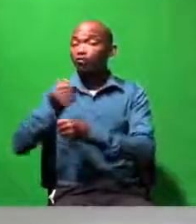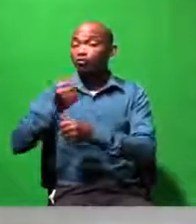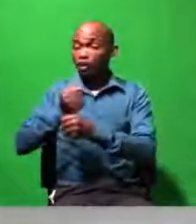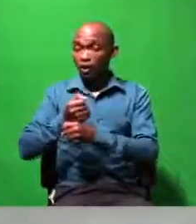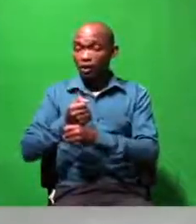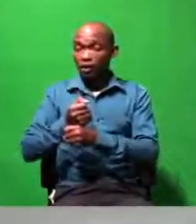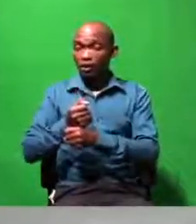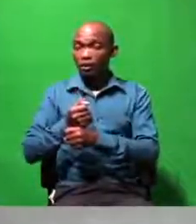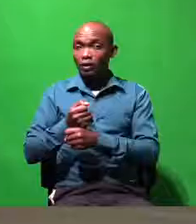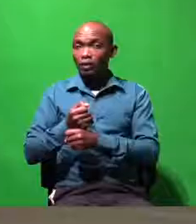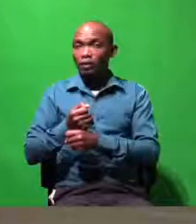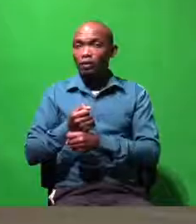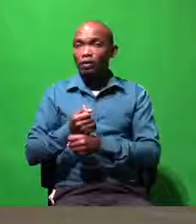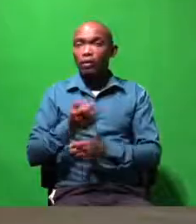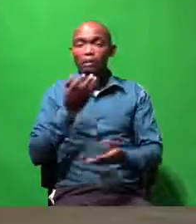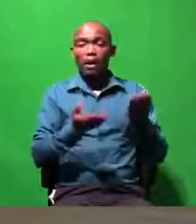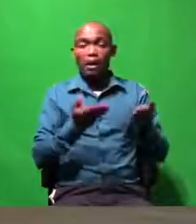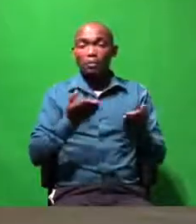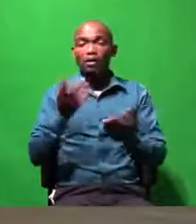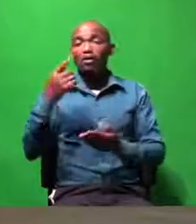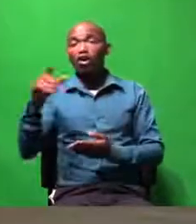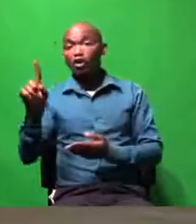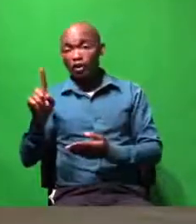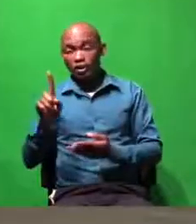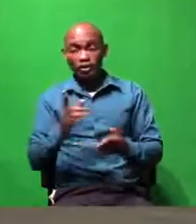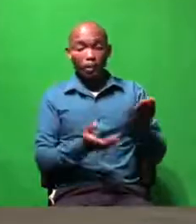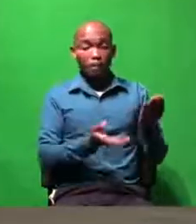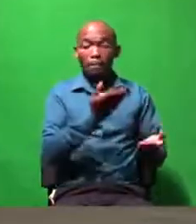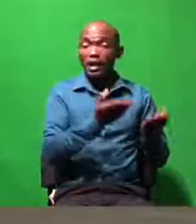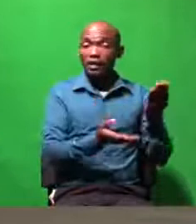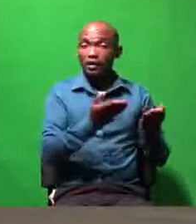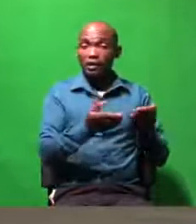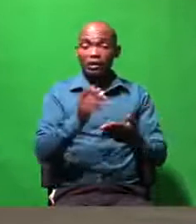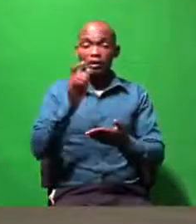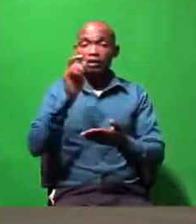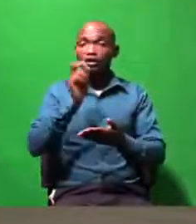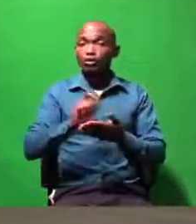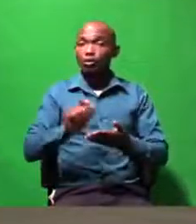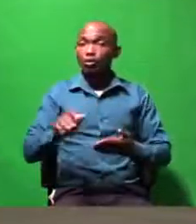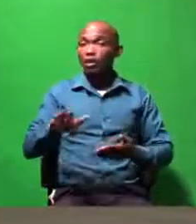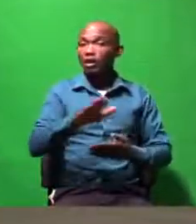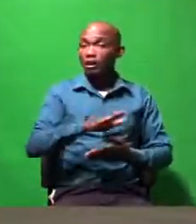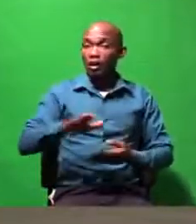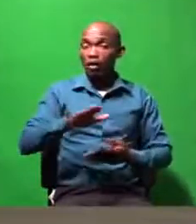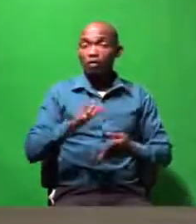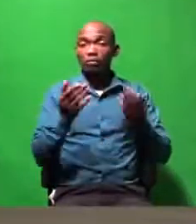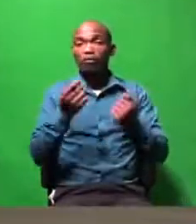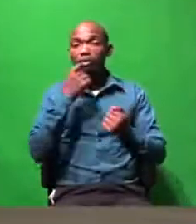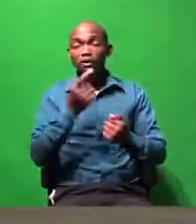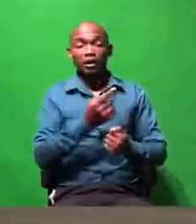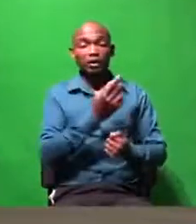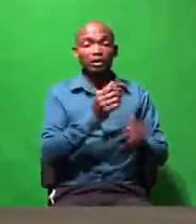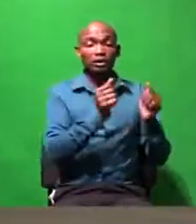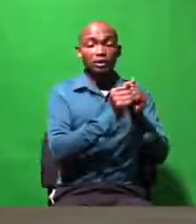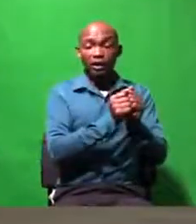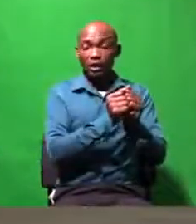maybe we are already measure the school playground. We can say here is a 10 centimeters or 10